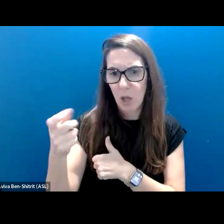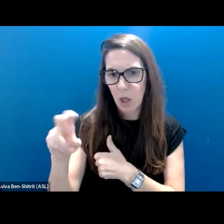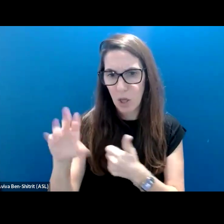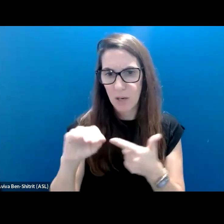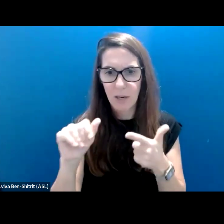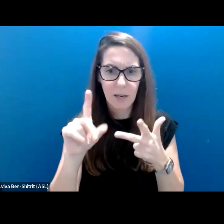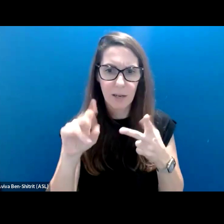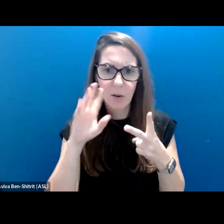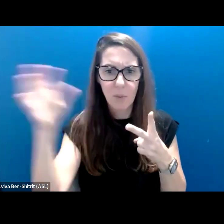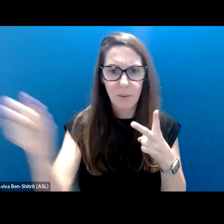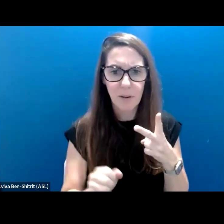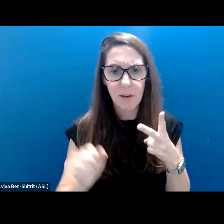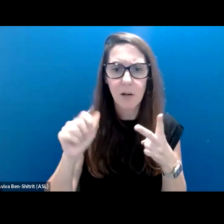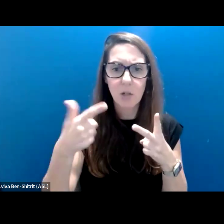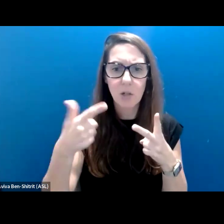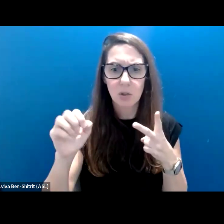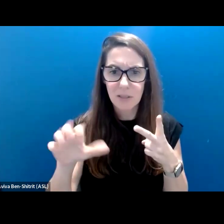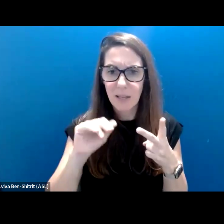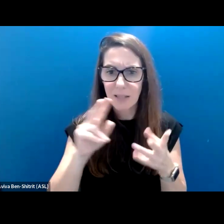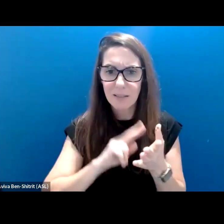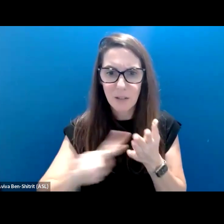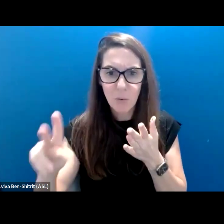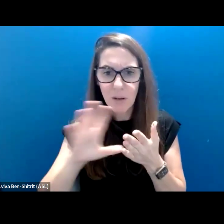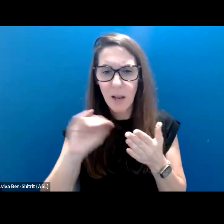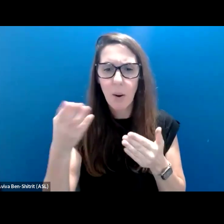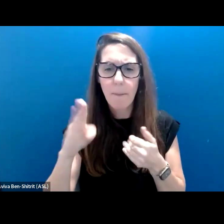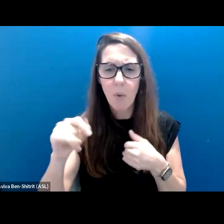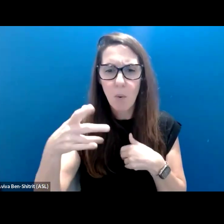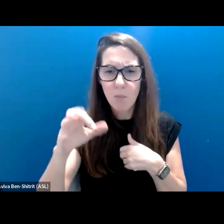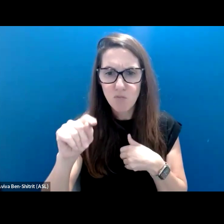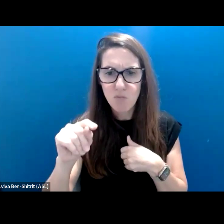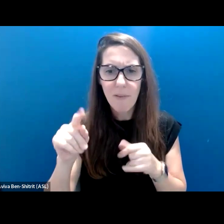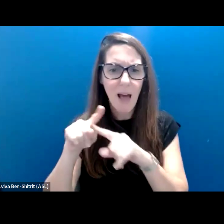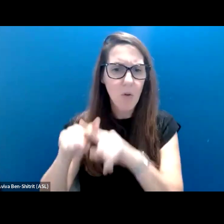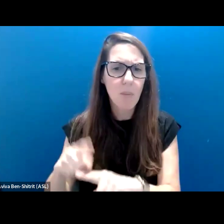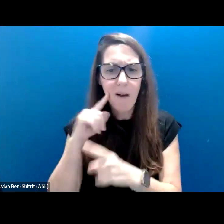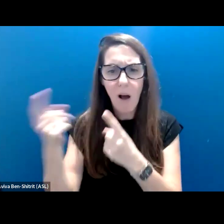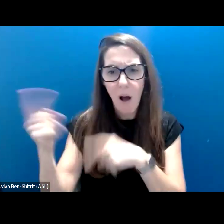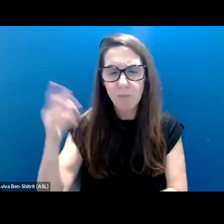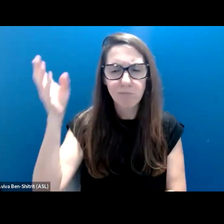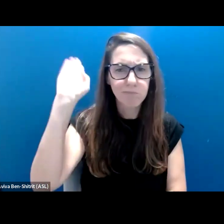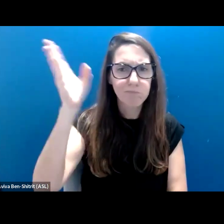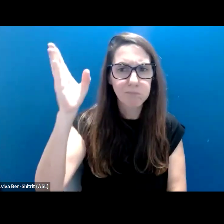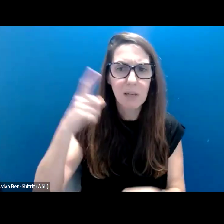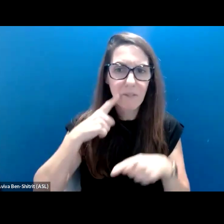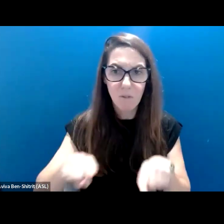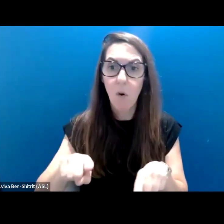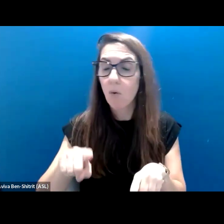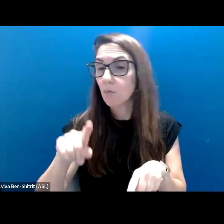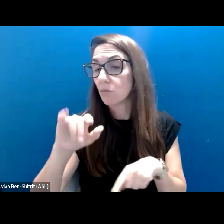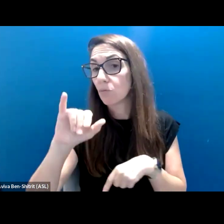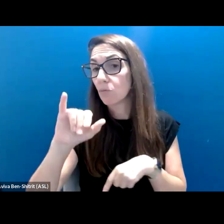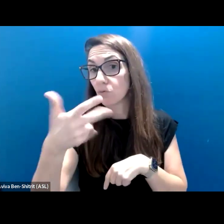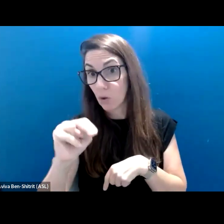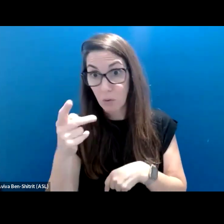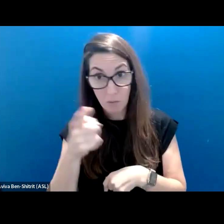GSA Secretariat and the blueprint for accountability folks to come in and invite them to speak in January. Is there any objection to that?